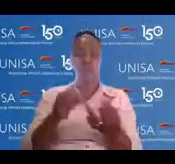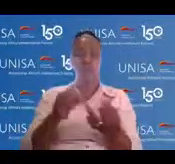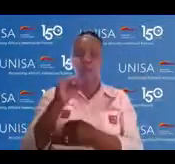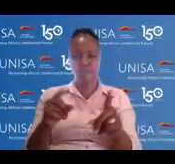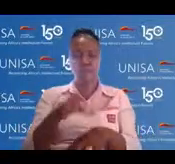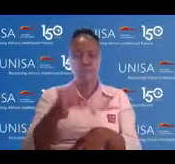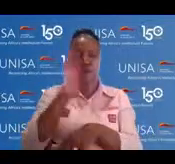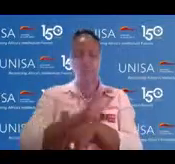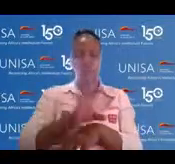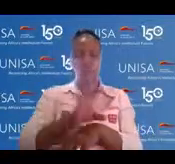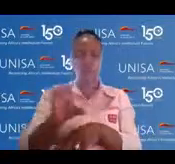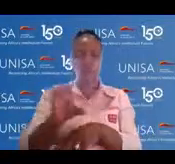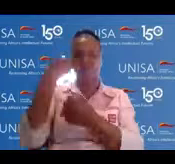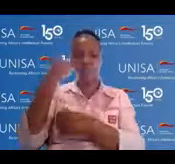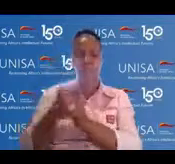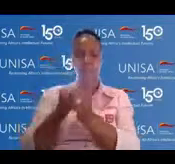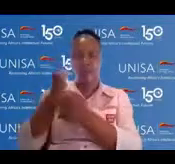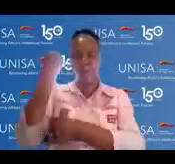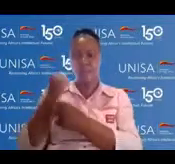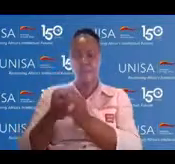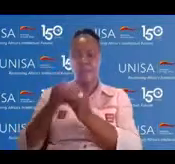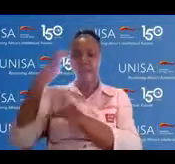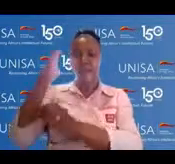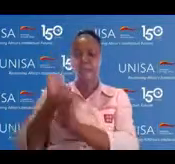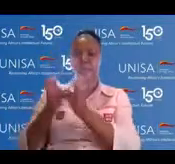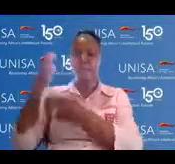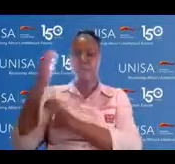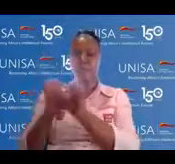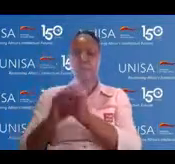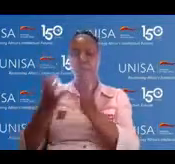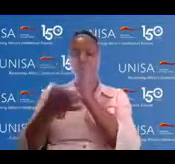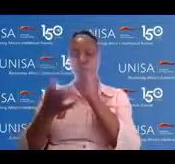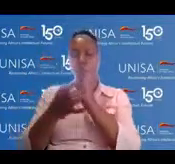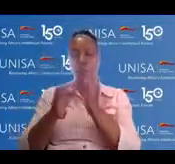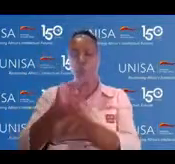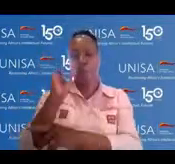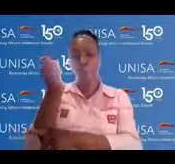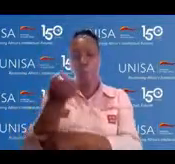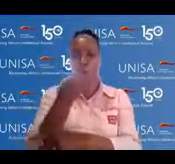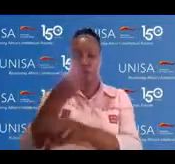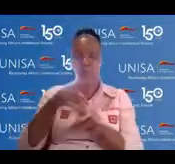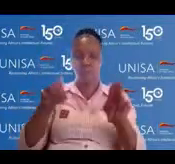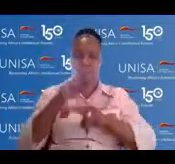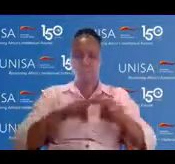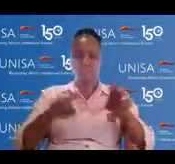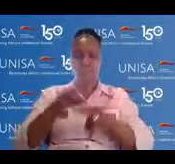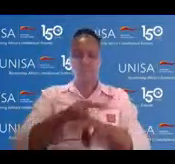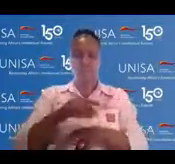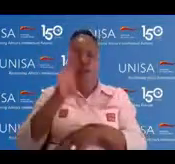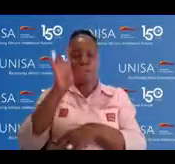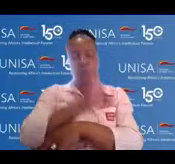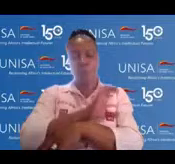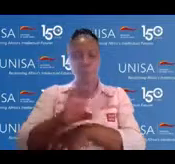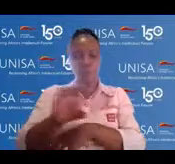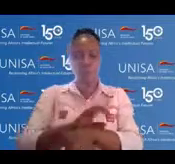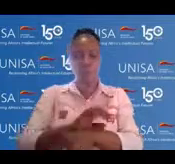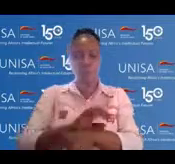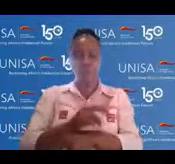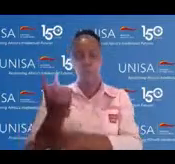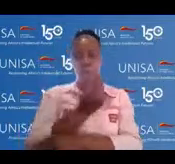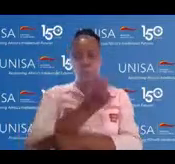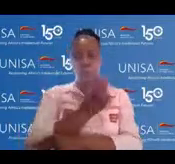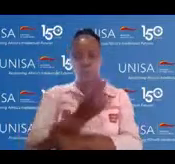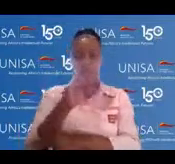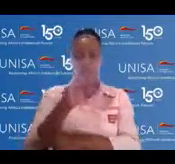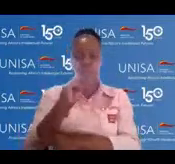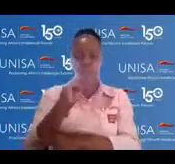and Technology. And so this is the only proctoring tool that they use within the college, and they use it for both MCQ and